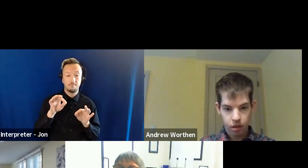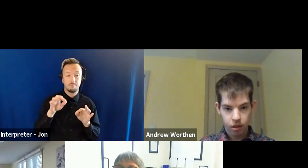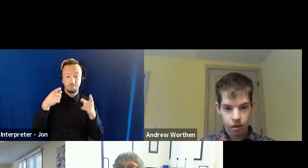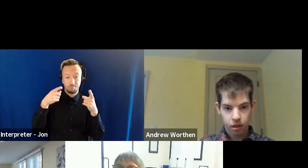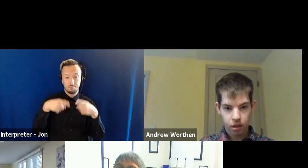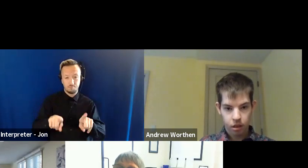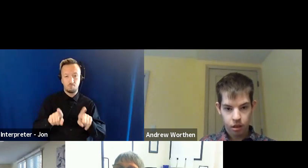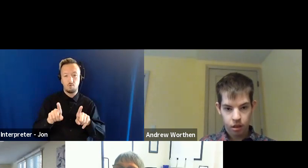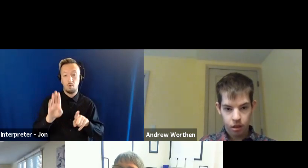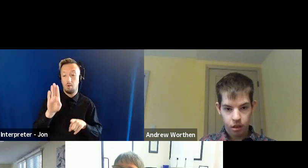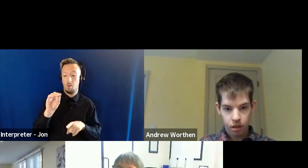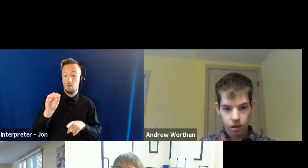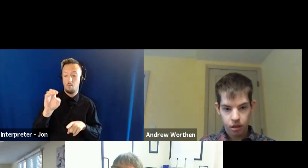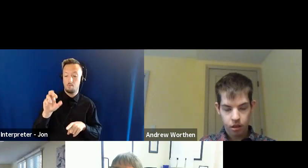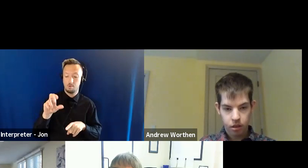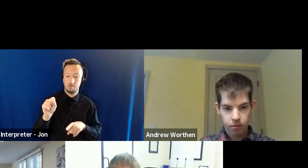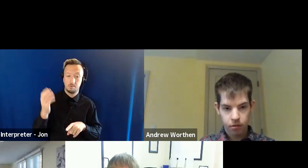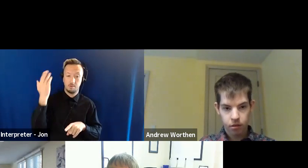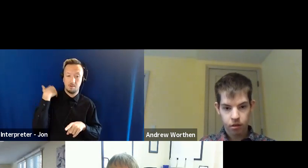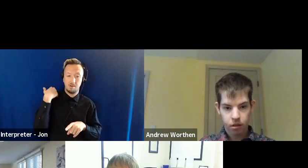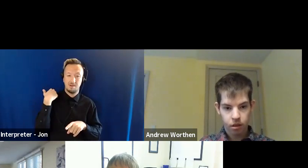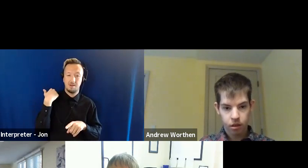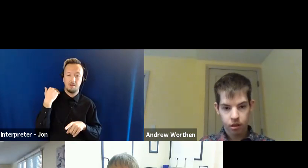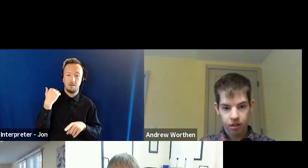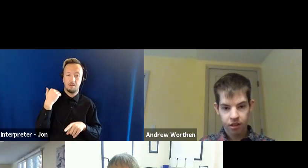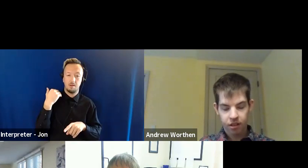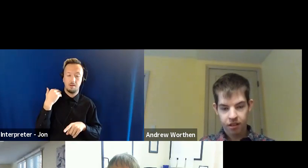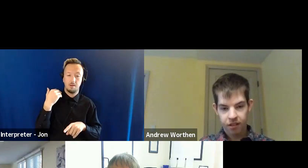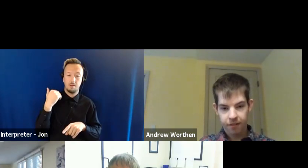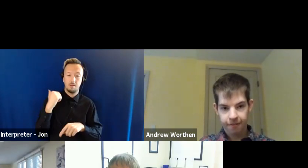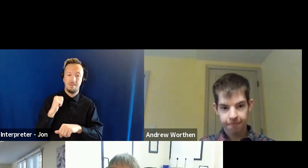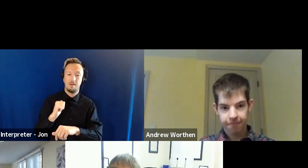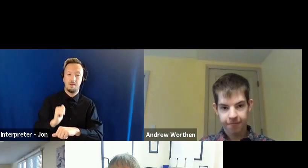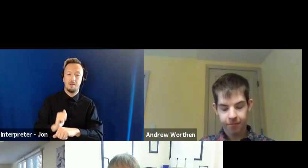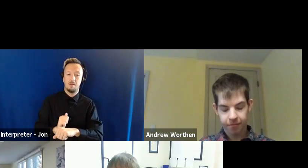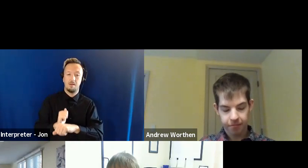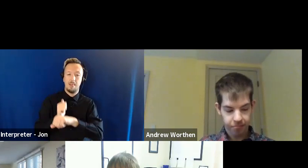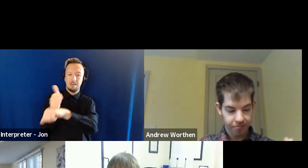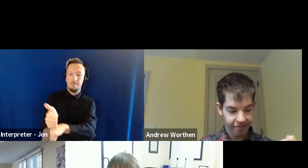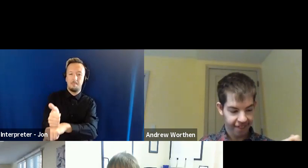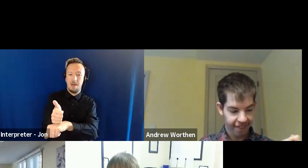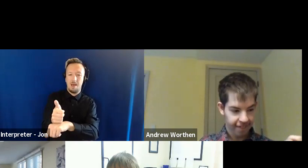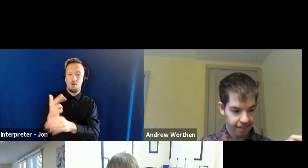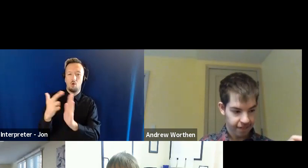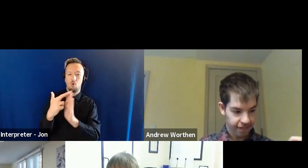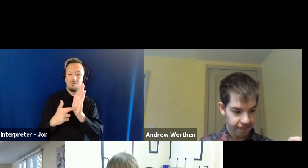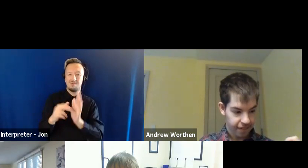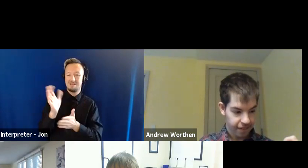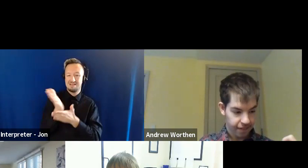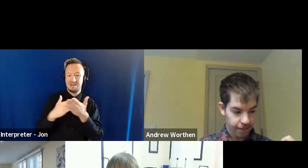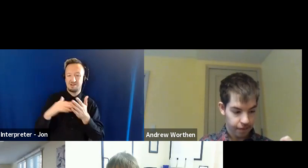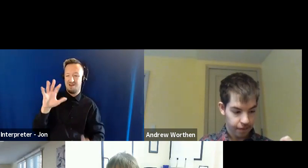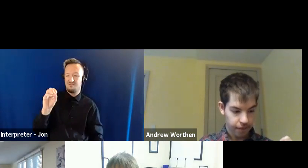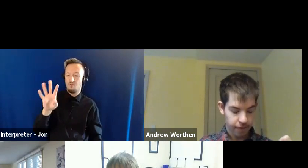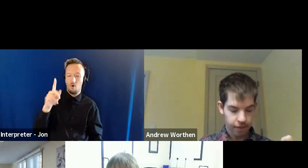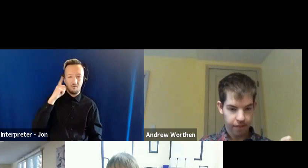during the boomers in the early days was the signing and the implementation of the rules for Section 504 of the